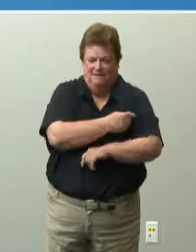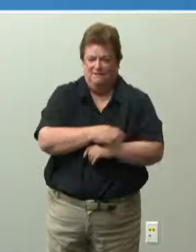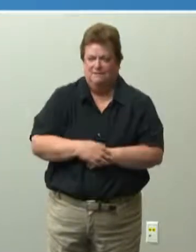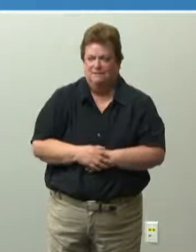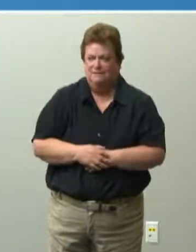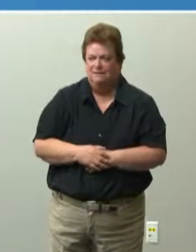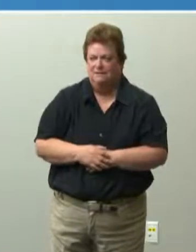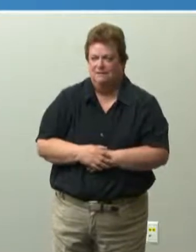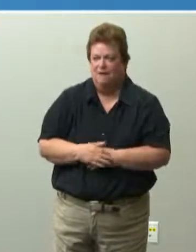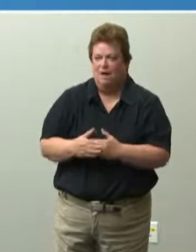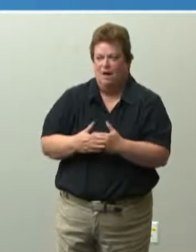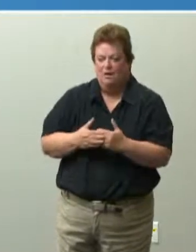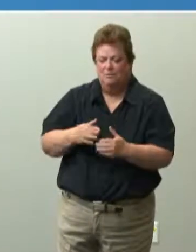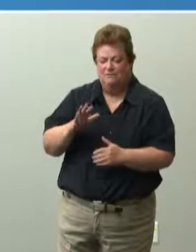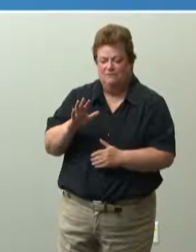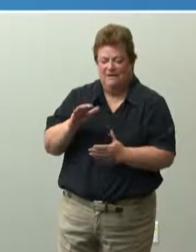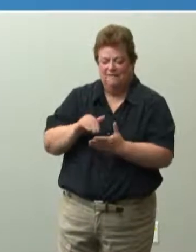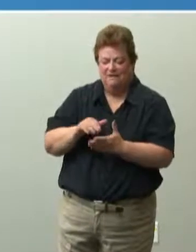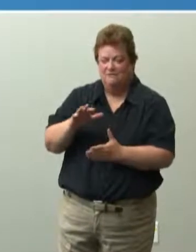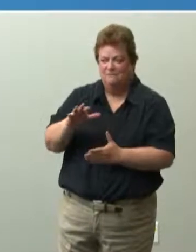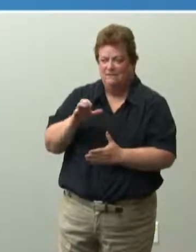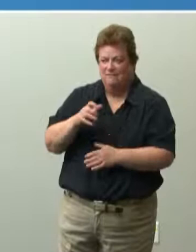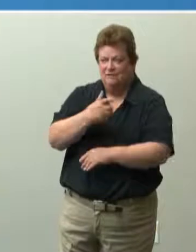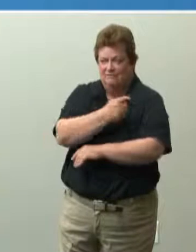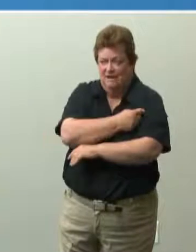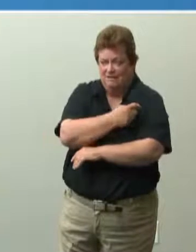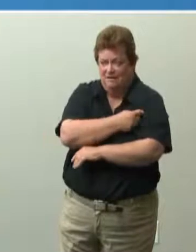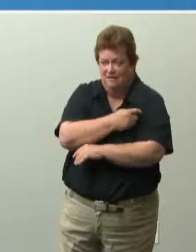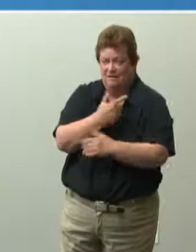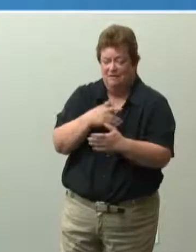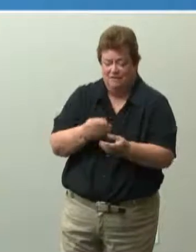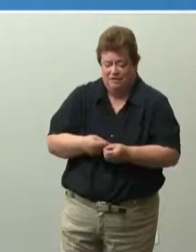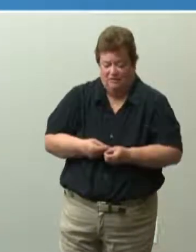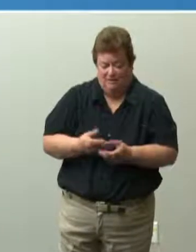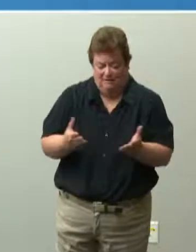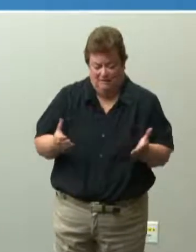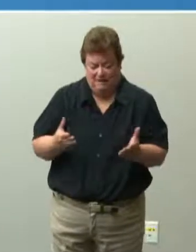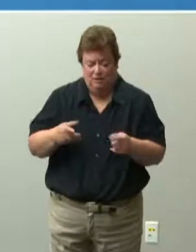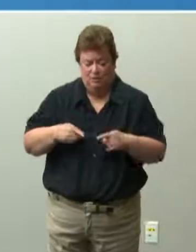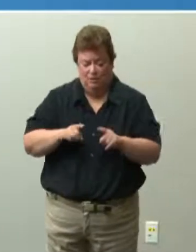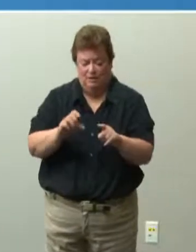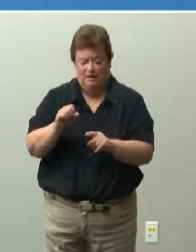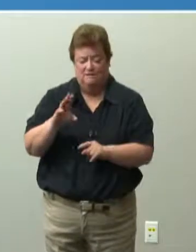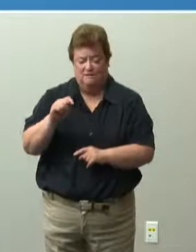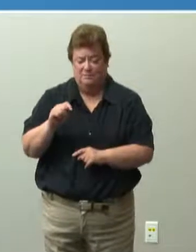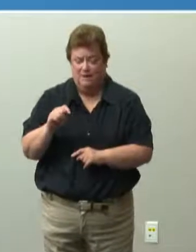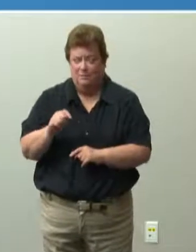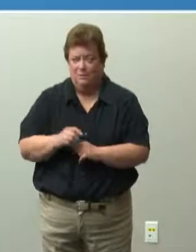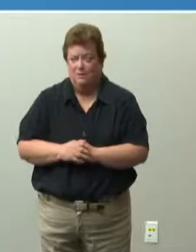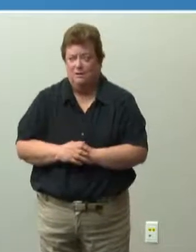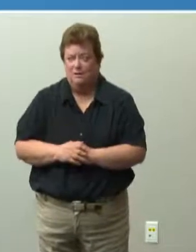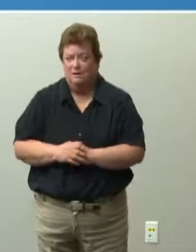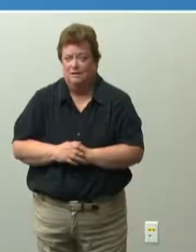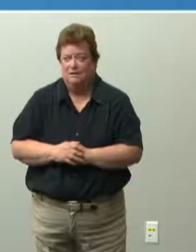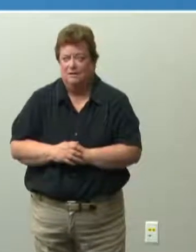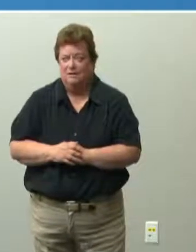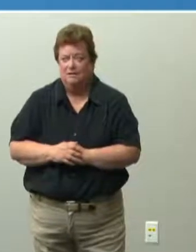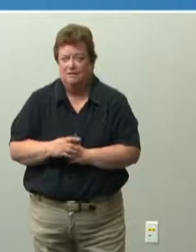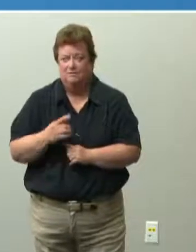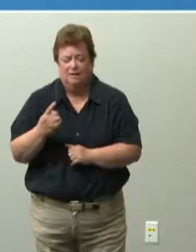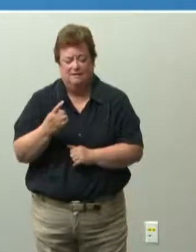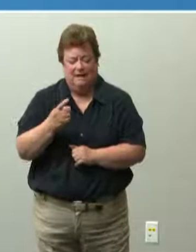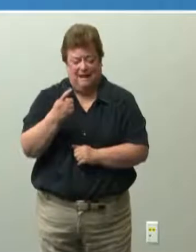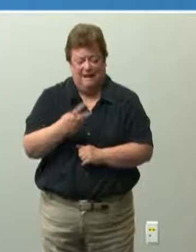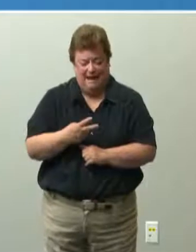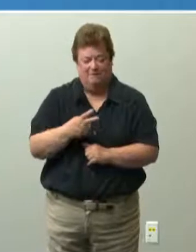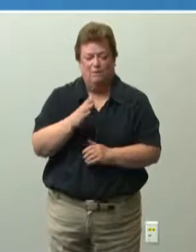Nearly 5,500 vaccinations have been administered so far in September. Just over half were